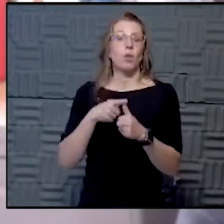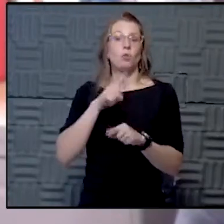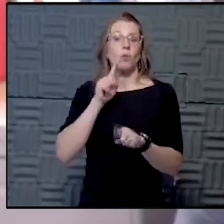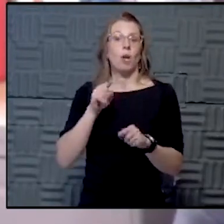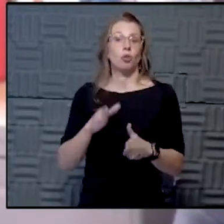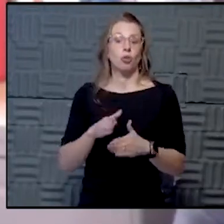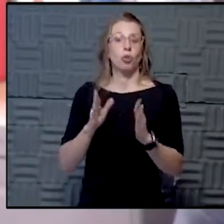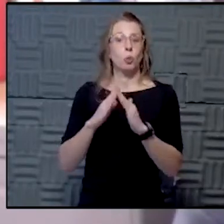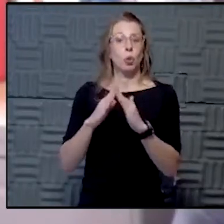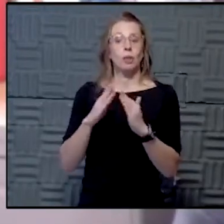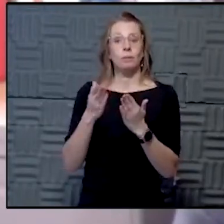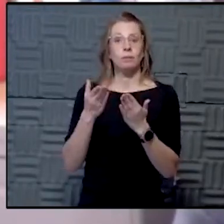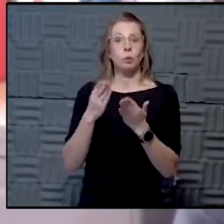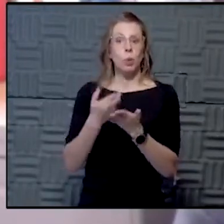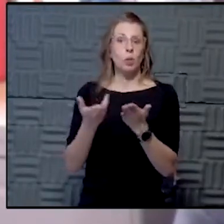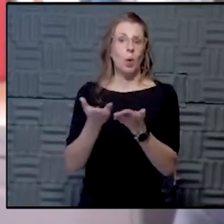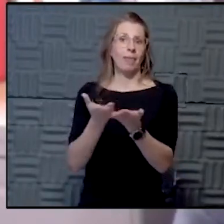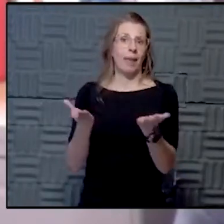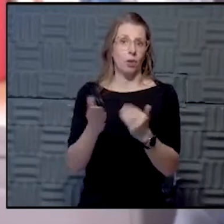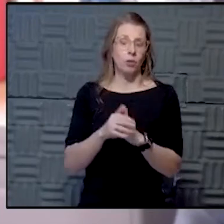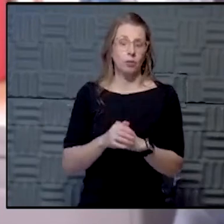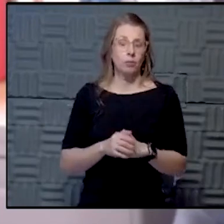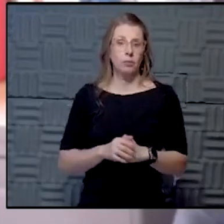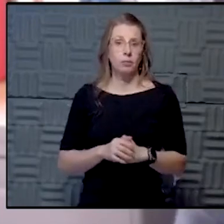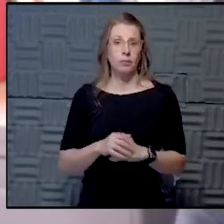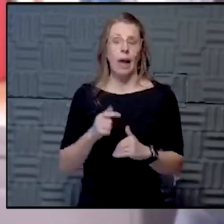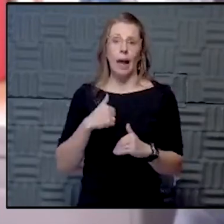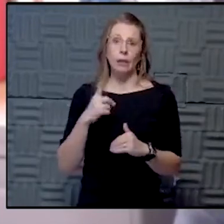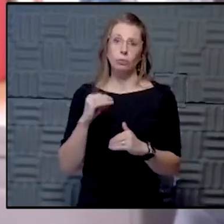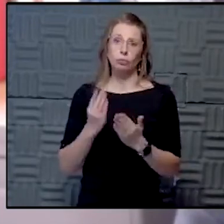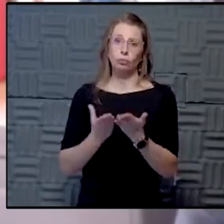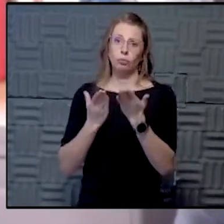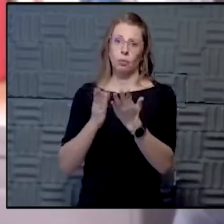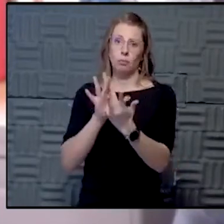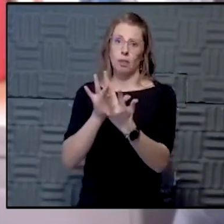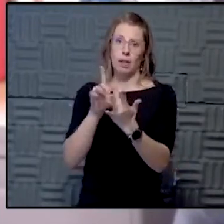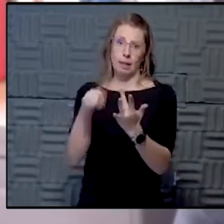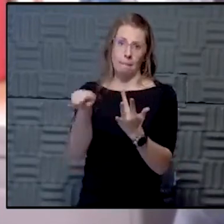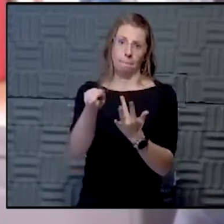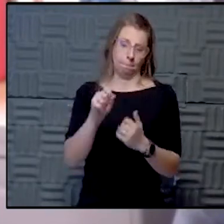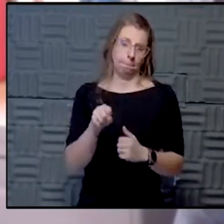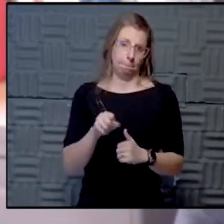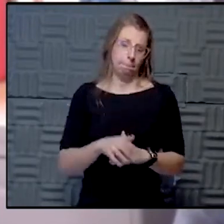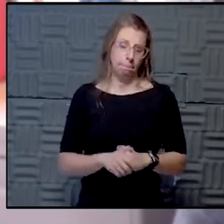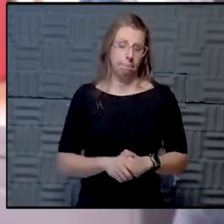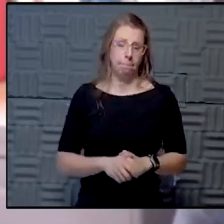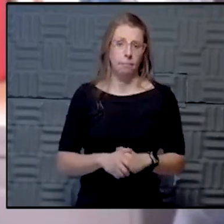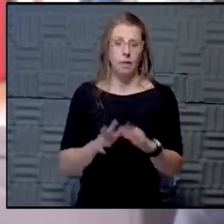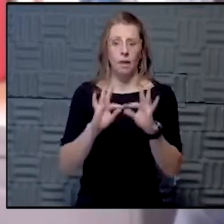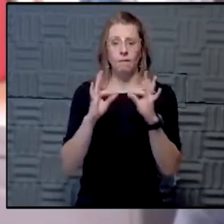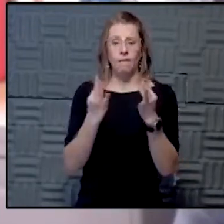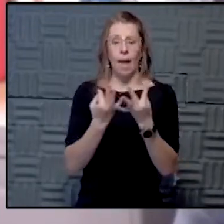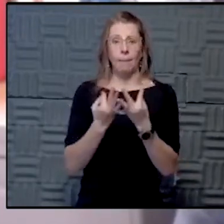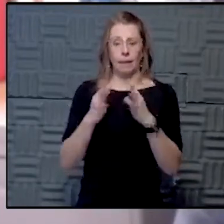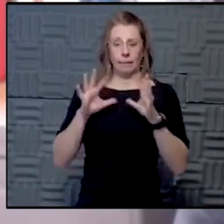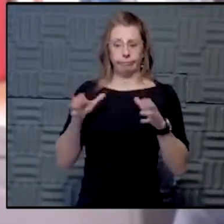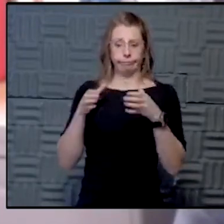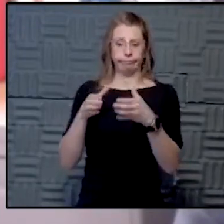out there, and I do recommend reaching out to them. It is a family unit,